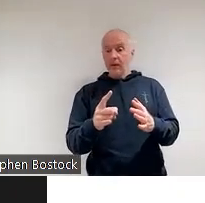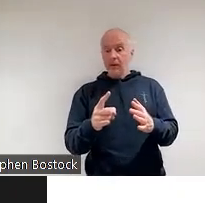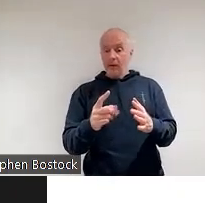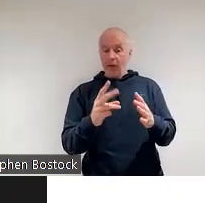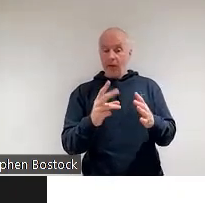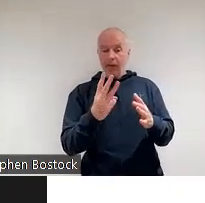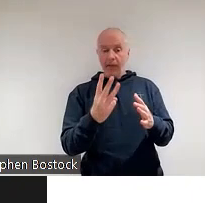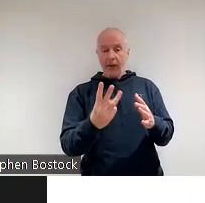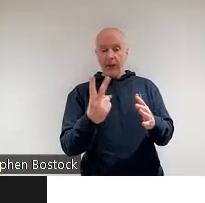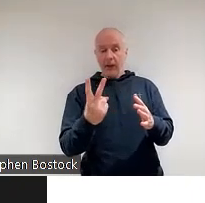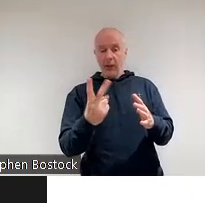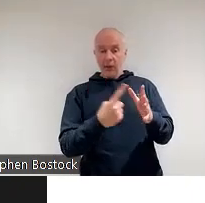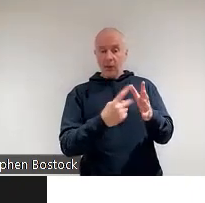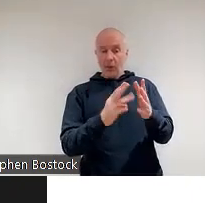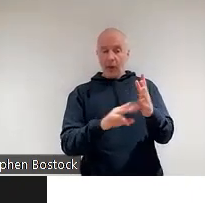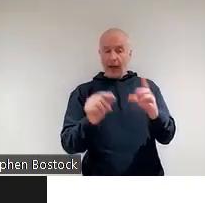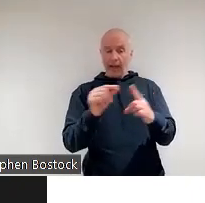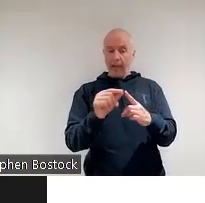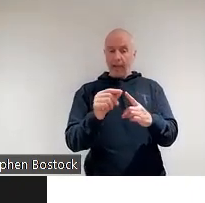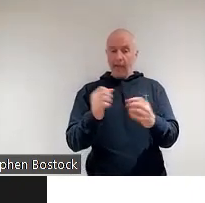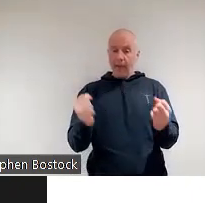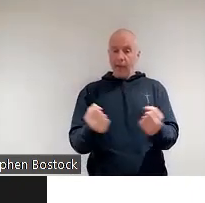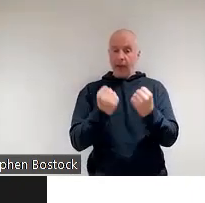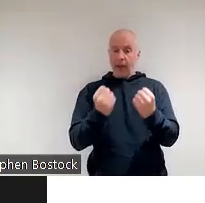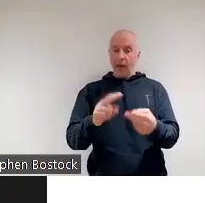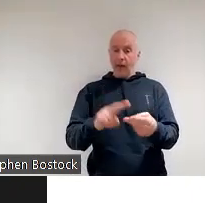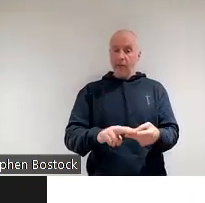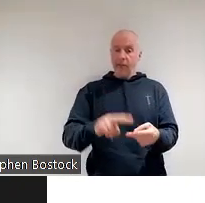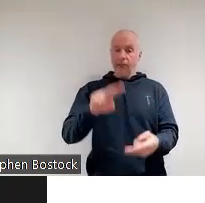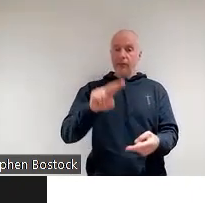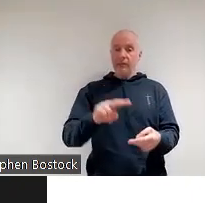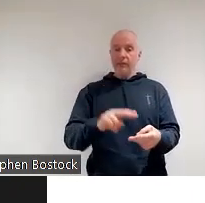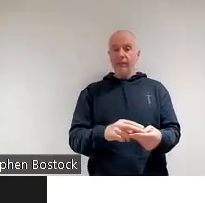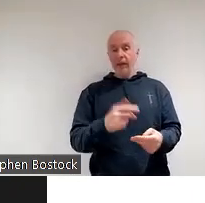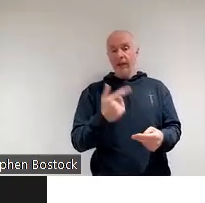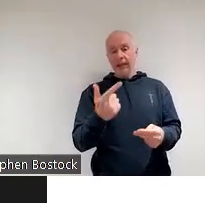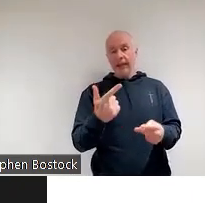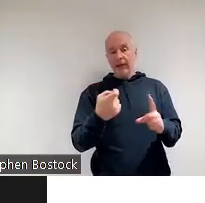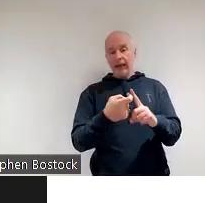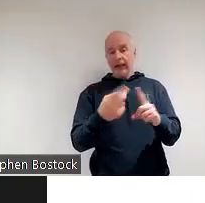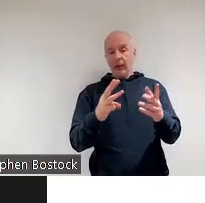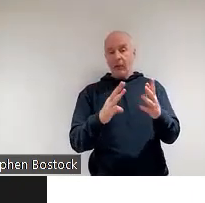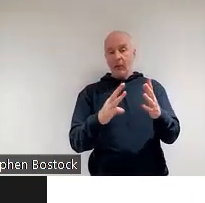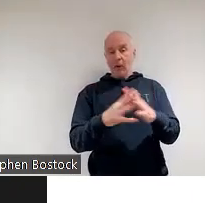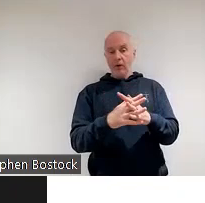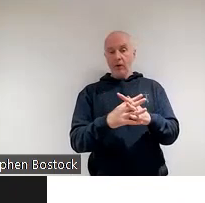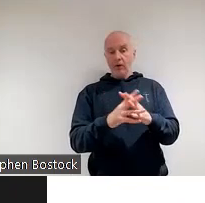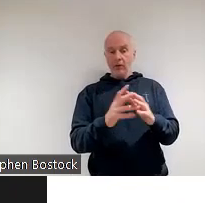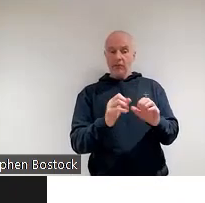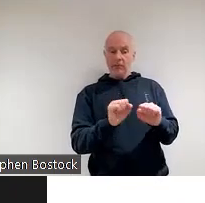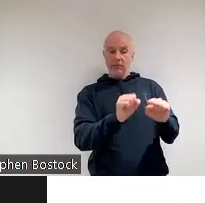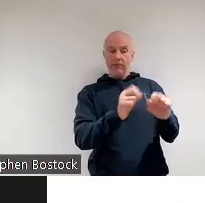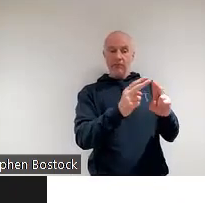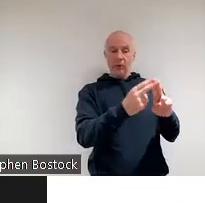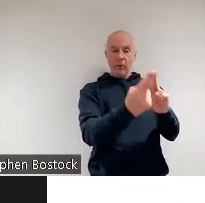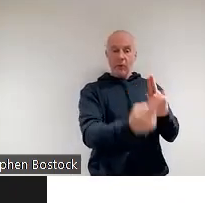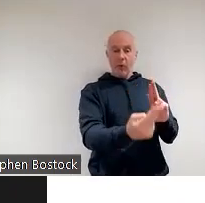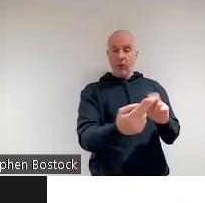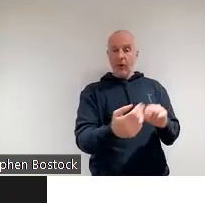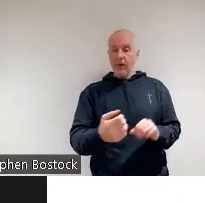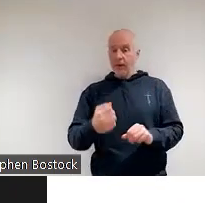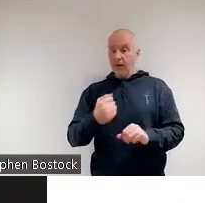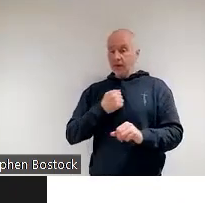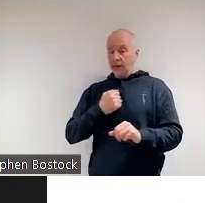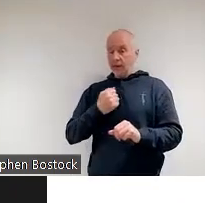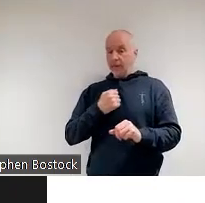power we're talking about is typically 7 kilowatts at your home. So for example, at my home, I've got an EV charger.